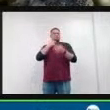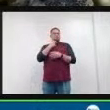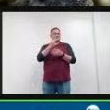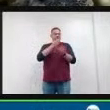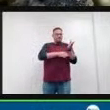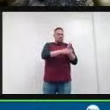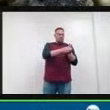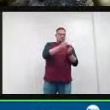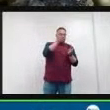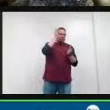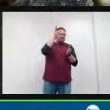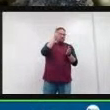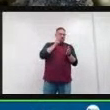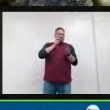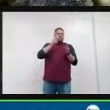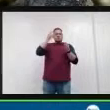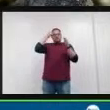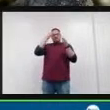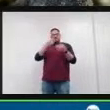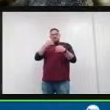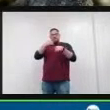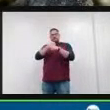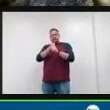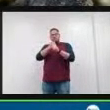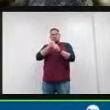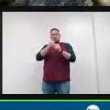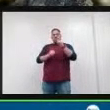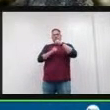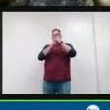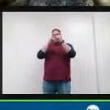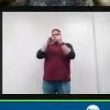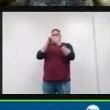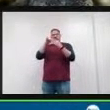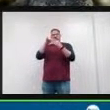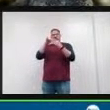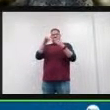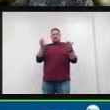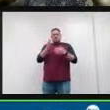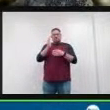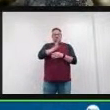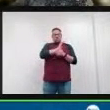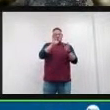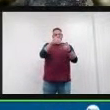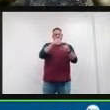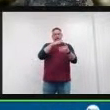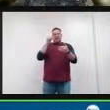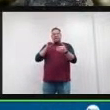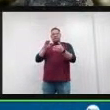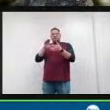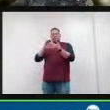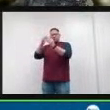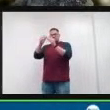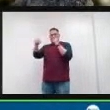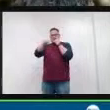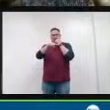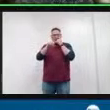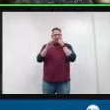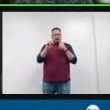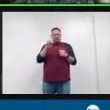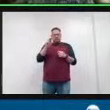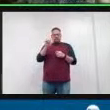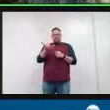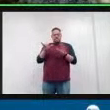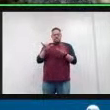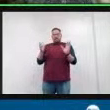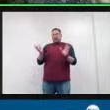made, members will support the decision of the majority, both in the boardroom and in the community. Yeah, Marty. Yeah, thank you.